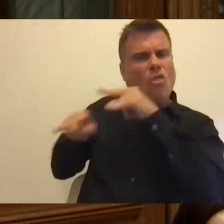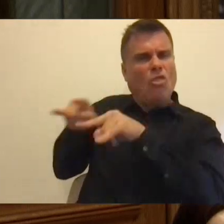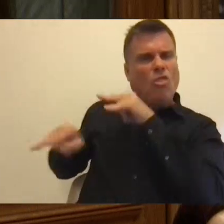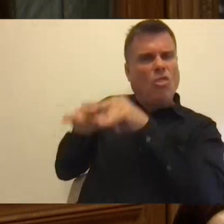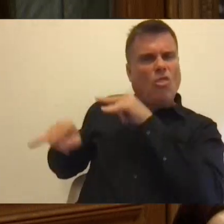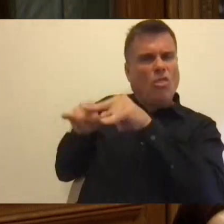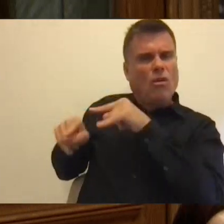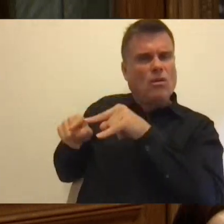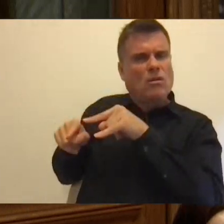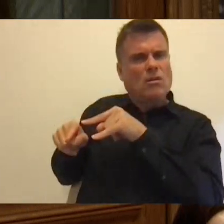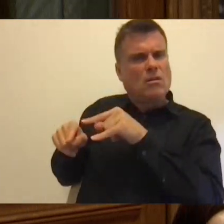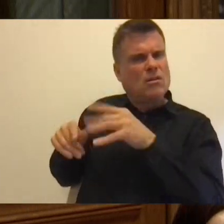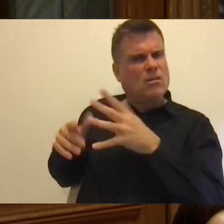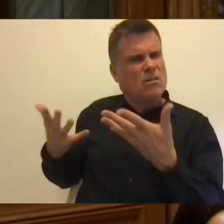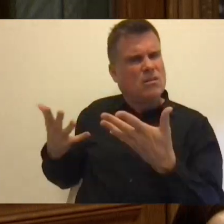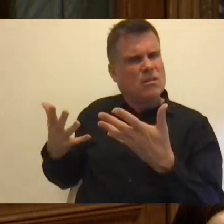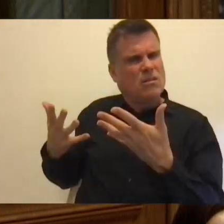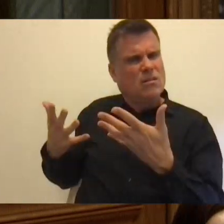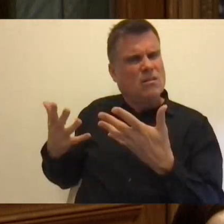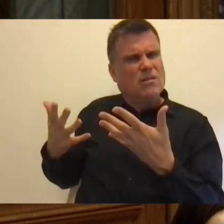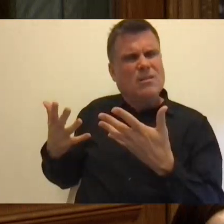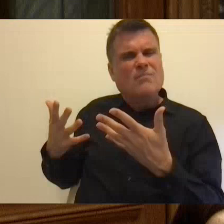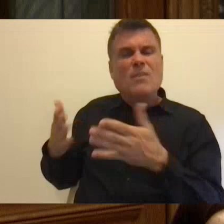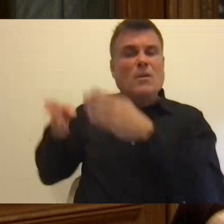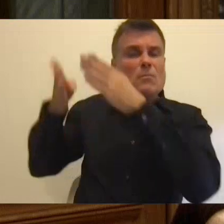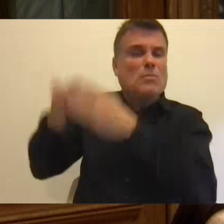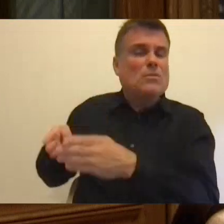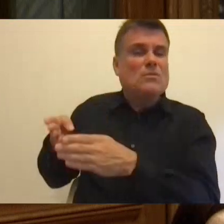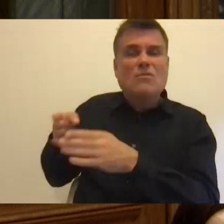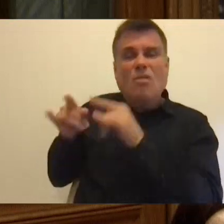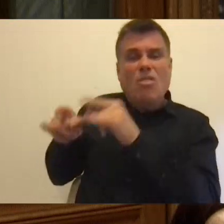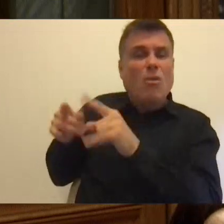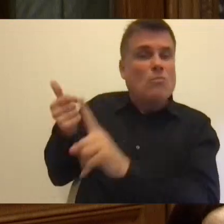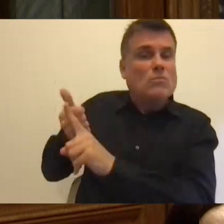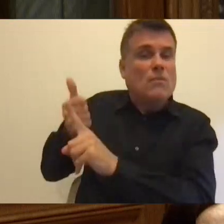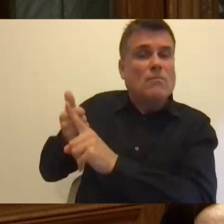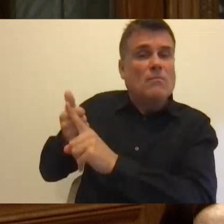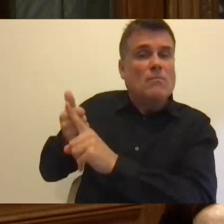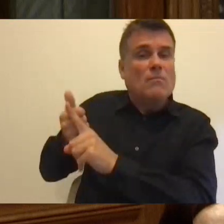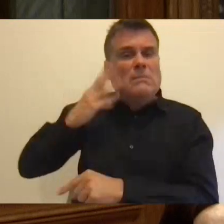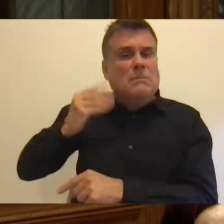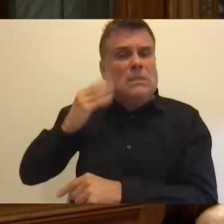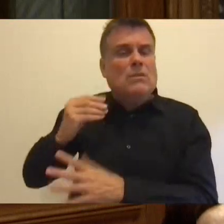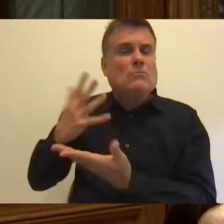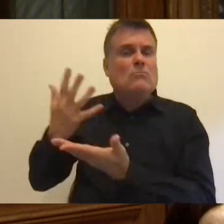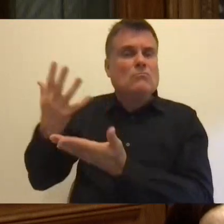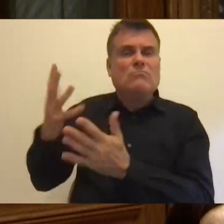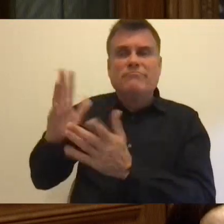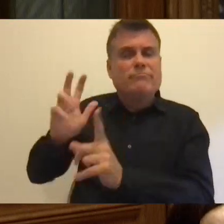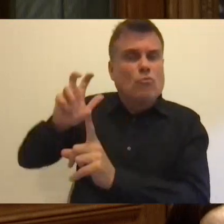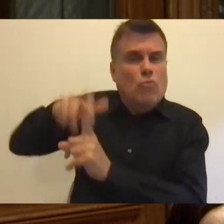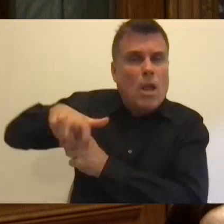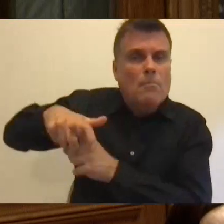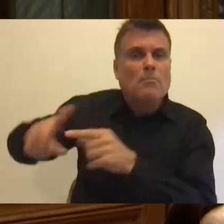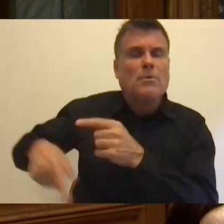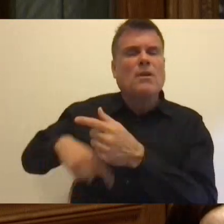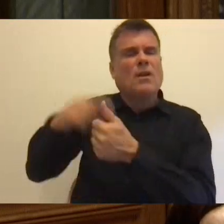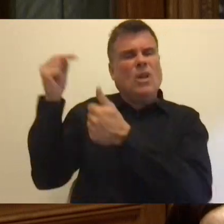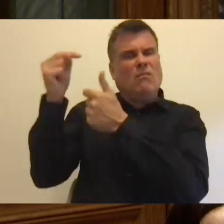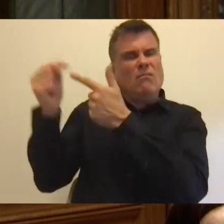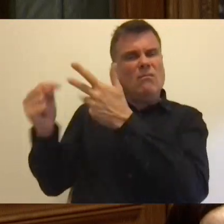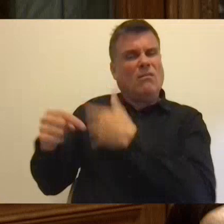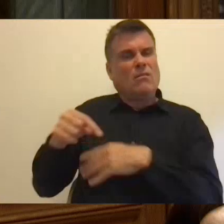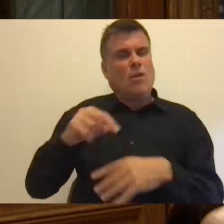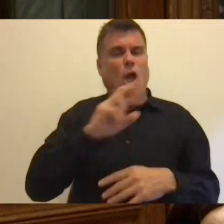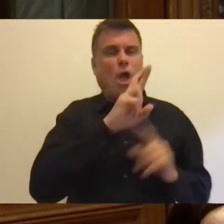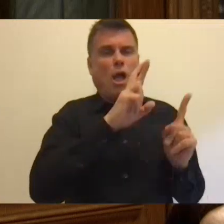Human rights violations, excessive force, illegal tactics, unprofessional behavior, racism, discrimination, a shame